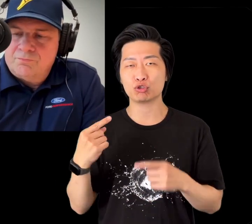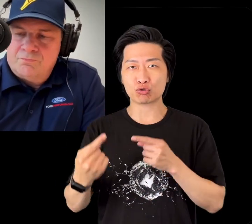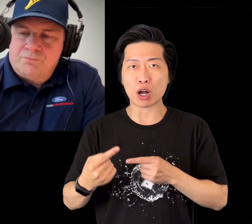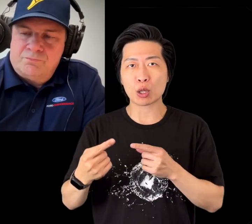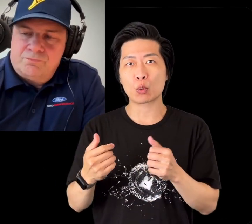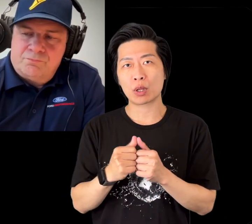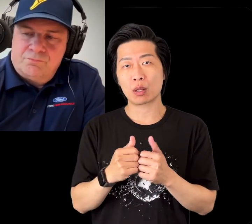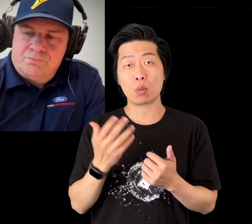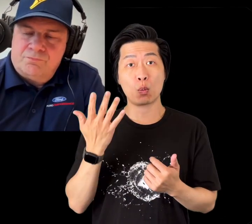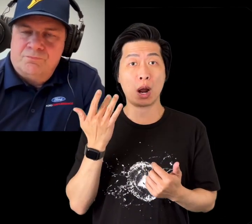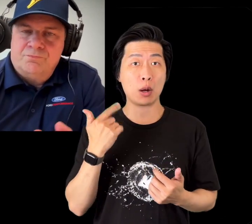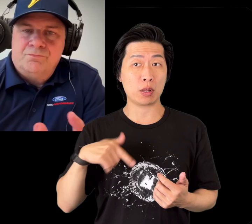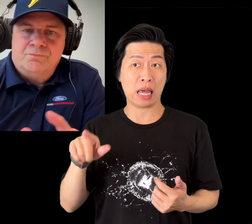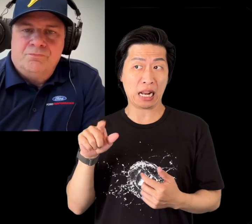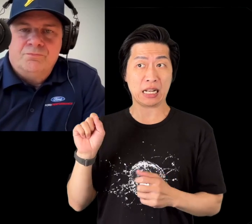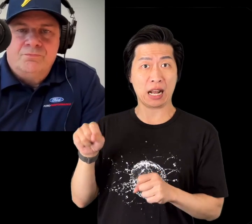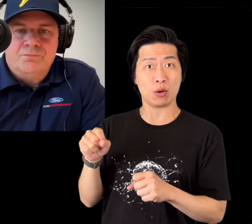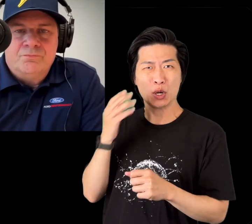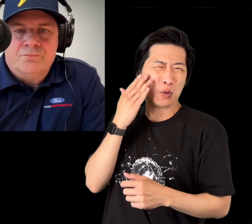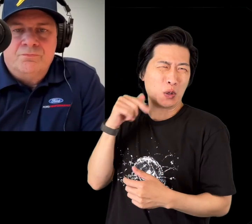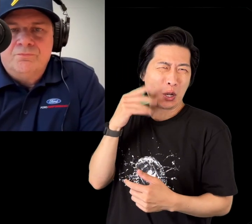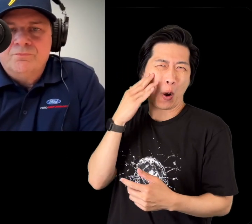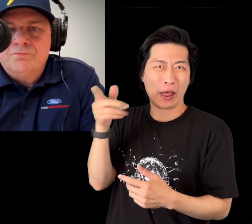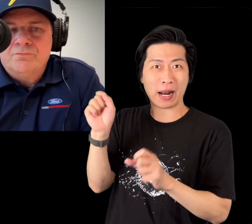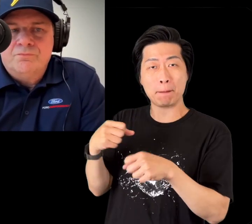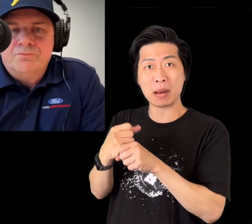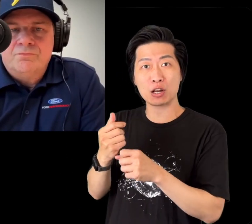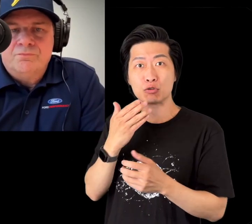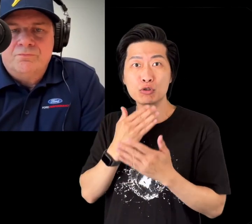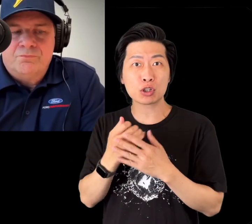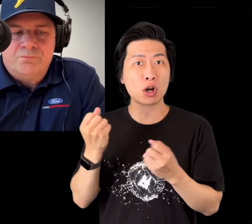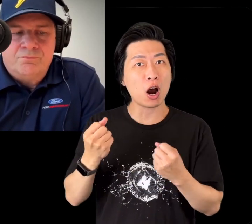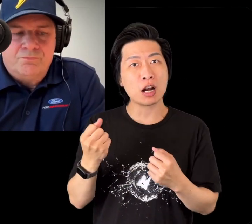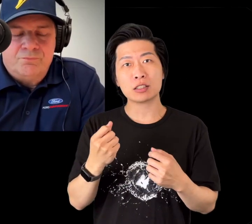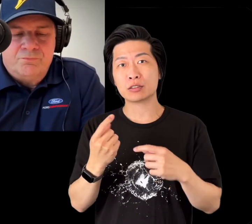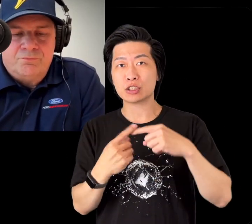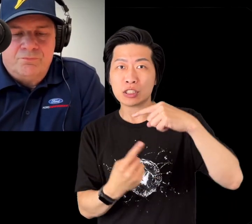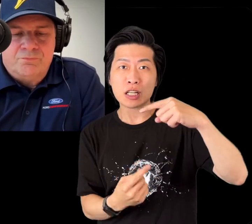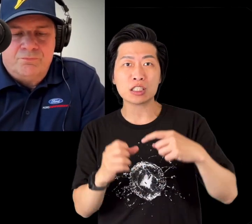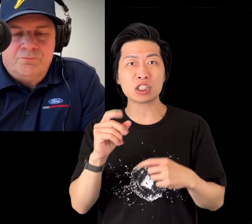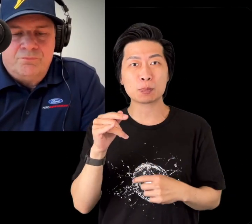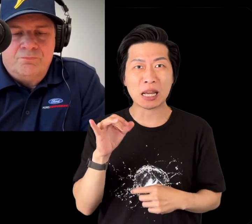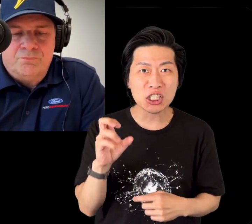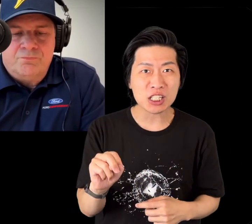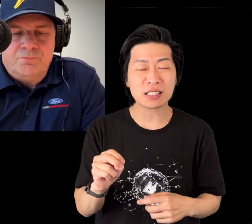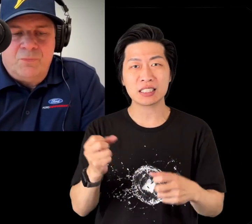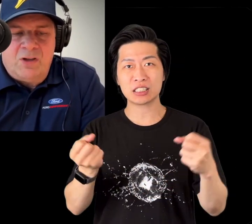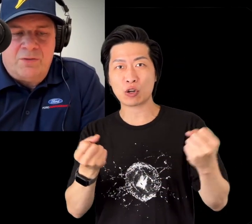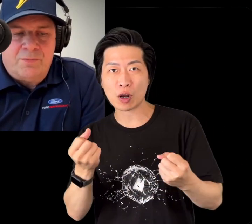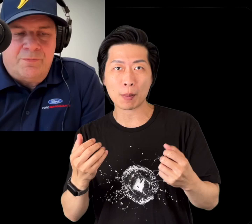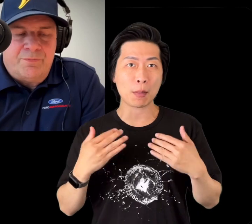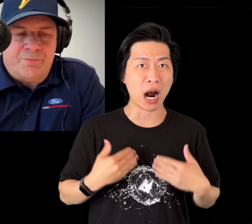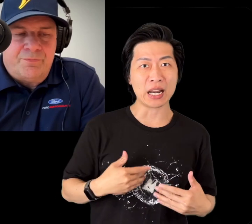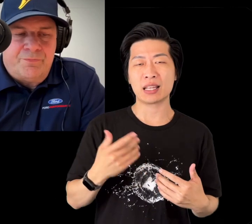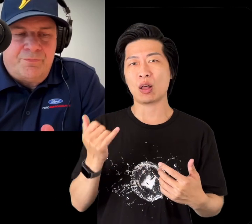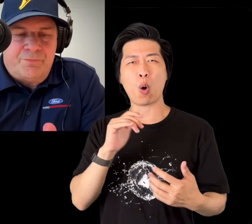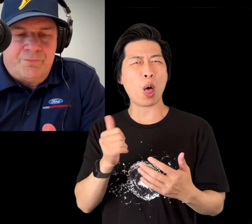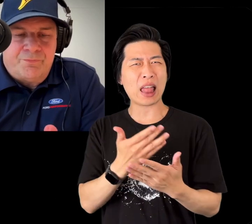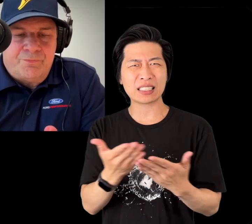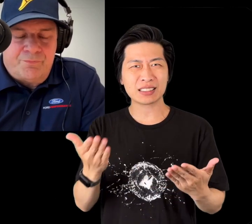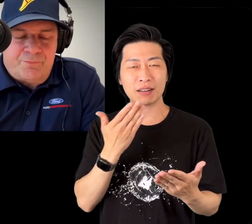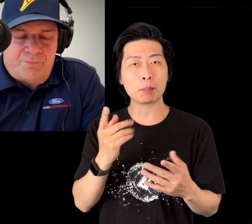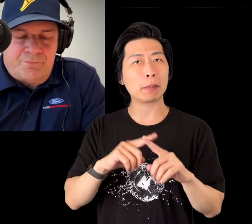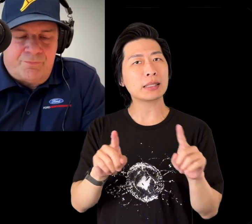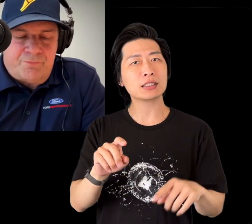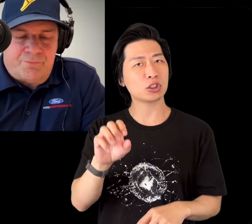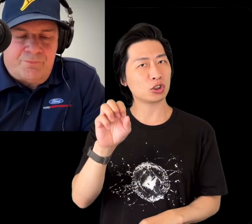companies have struggled with, because we know they can make really good cars. They can do really good suspension and steering and body, all that stuff they can